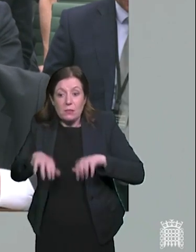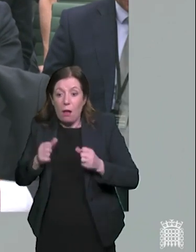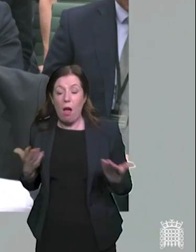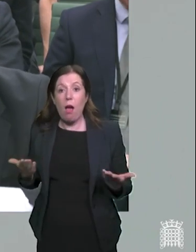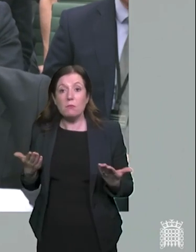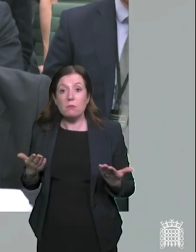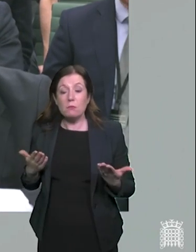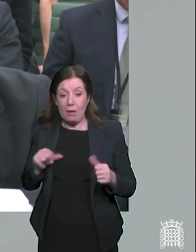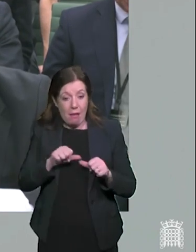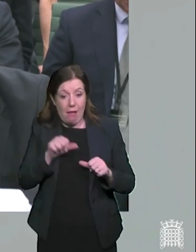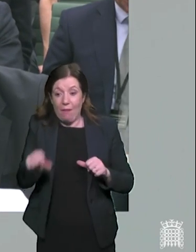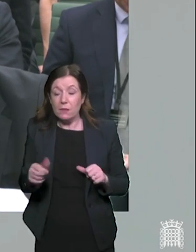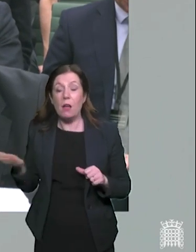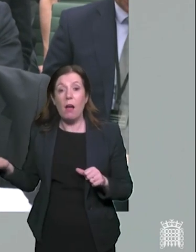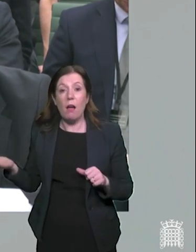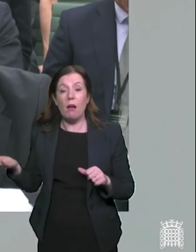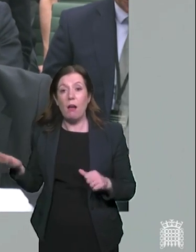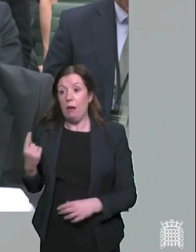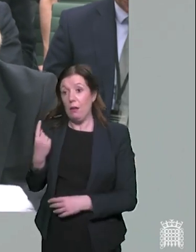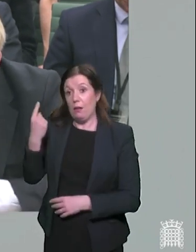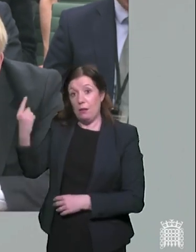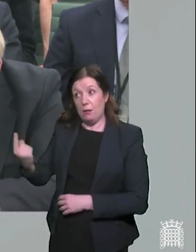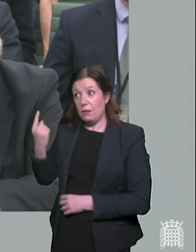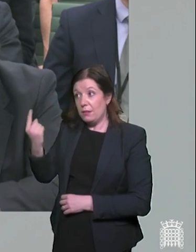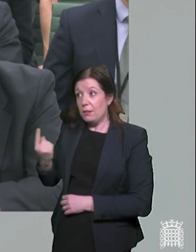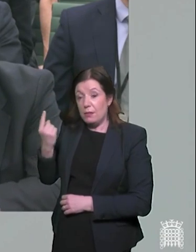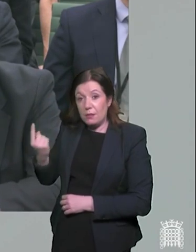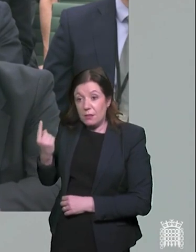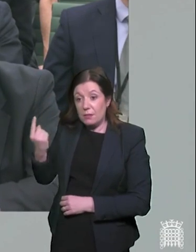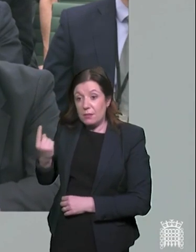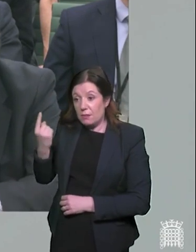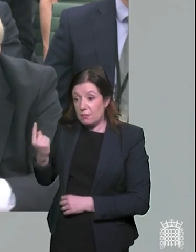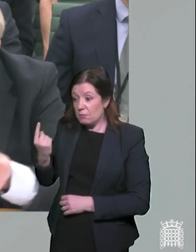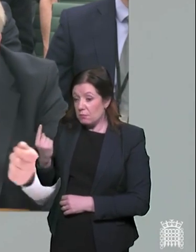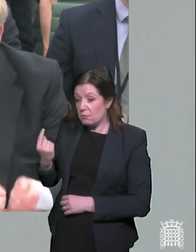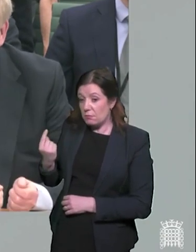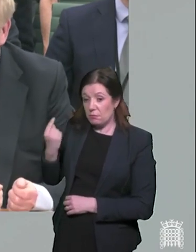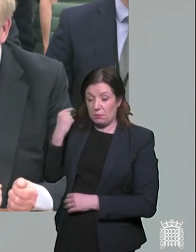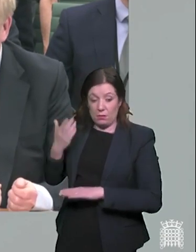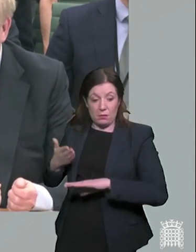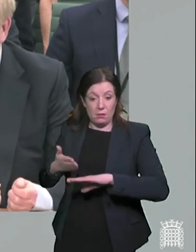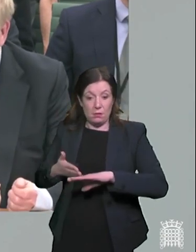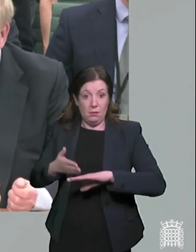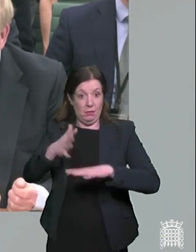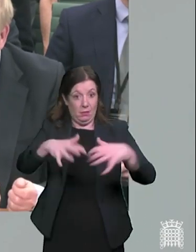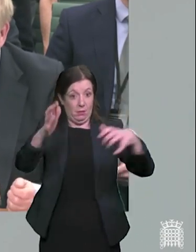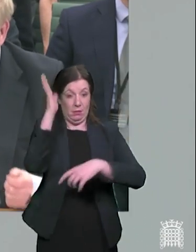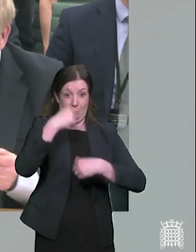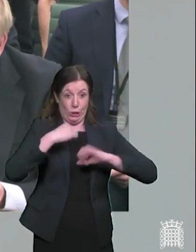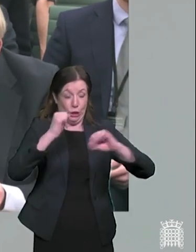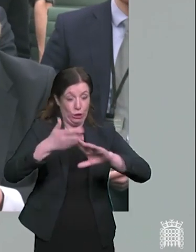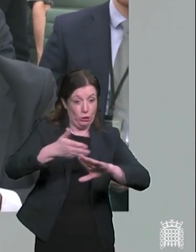And above all, he did not, even at that time, let alone before I stood up in the House of